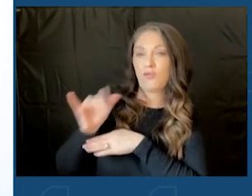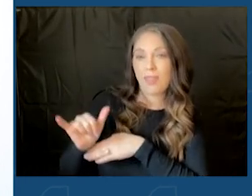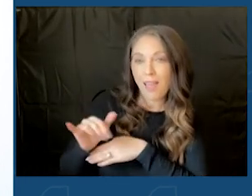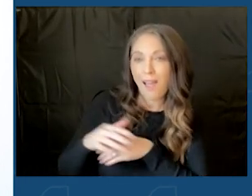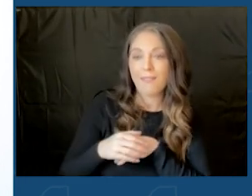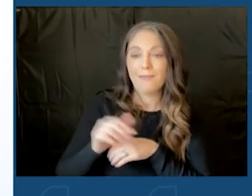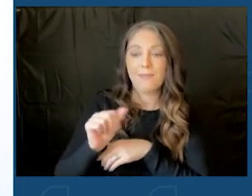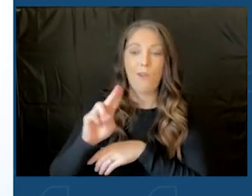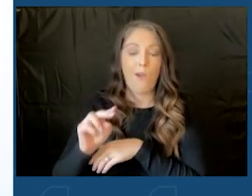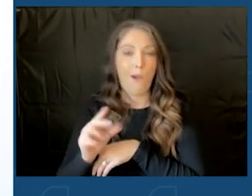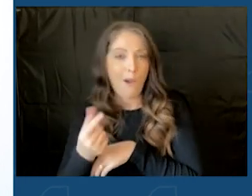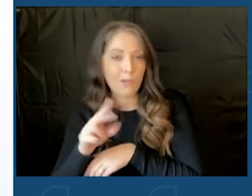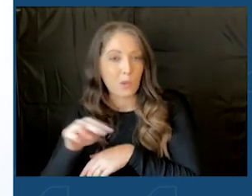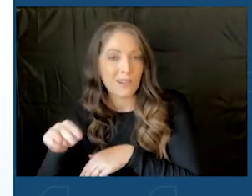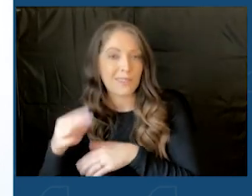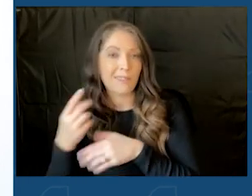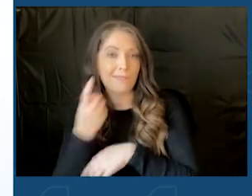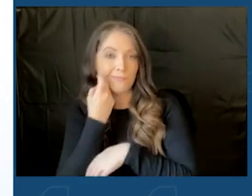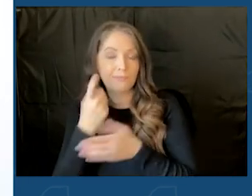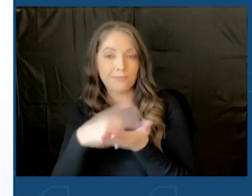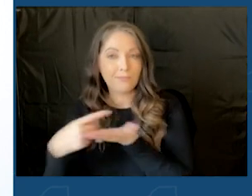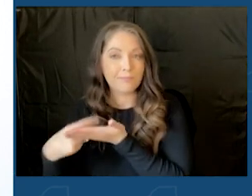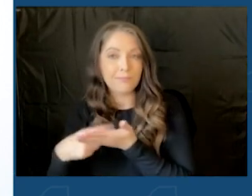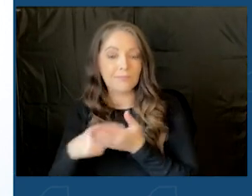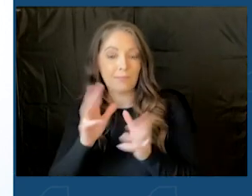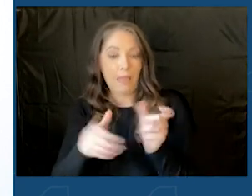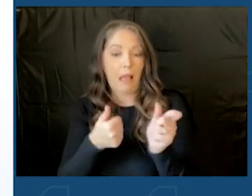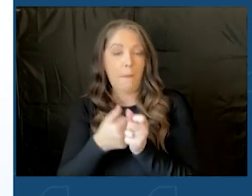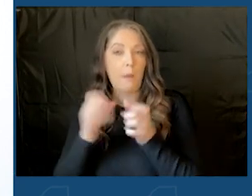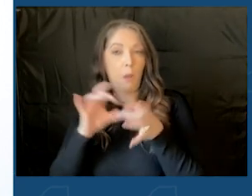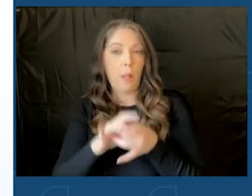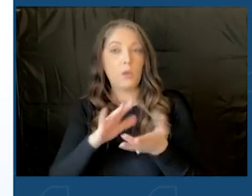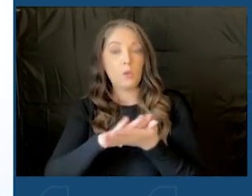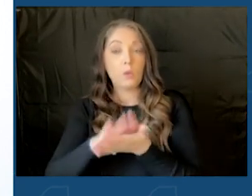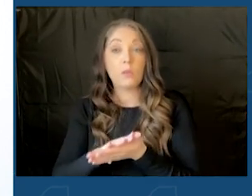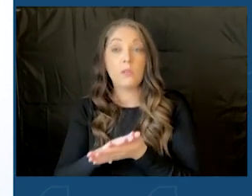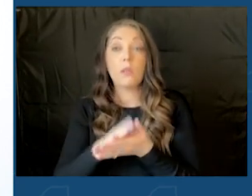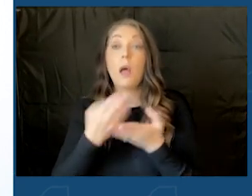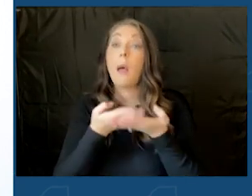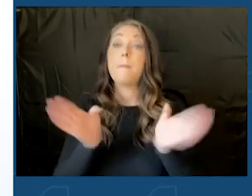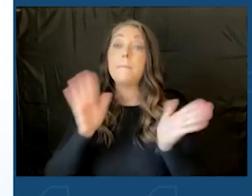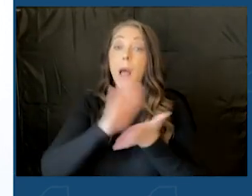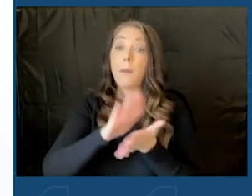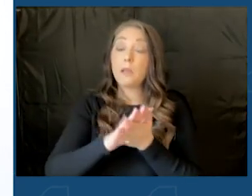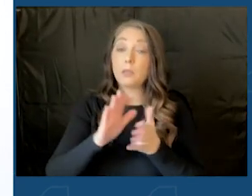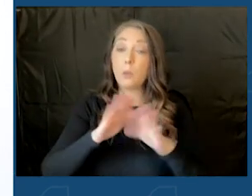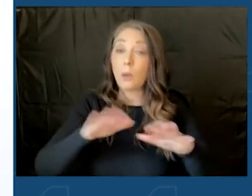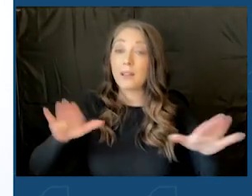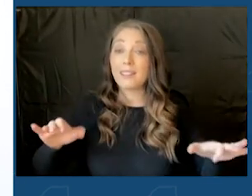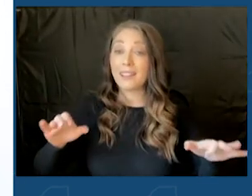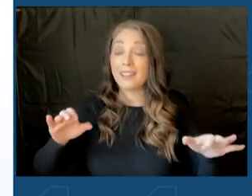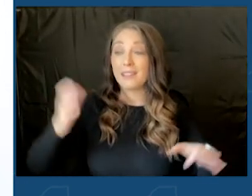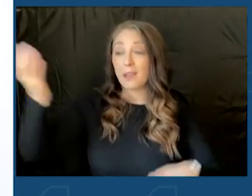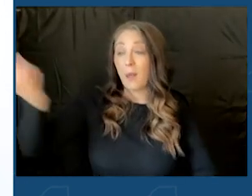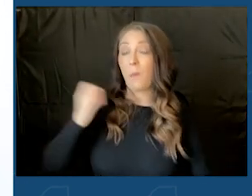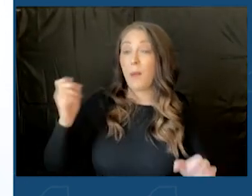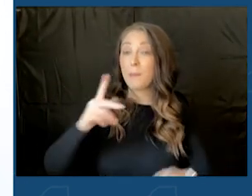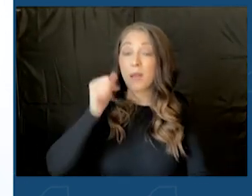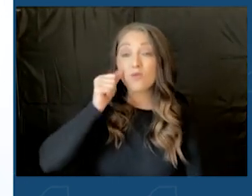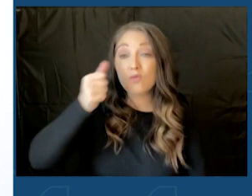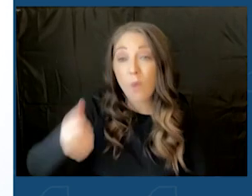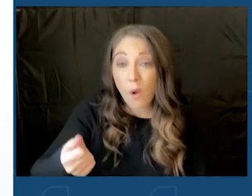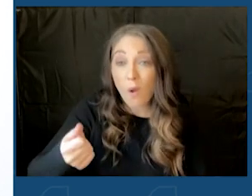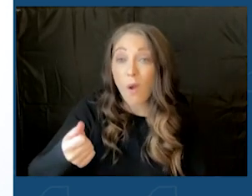22nd. As we gave updates to make sure that parents know we welcome the public school kids back to school in the city tomorrow, all over the state. Many are going back